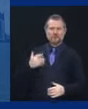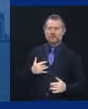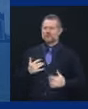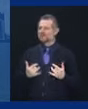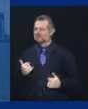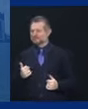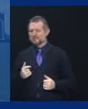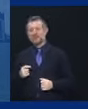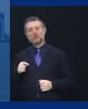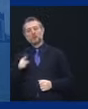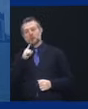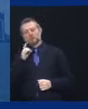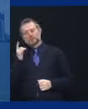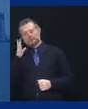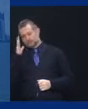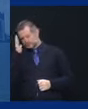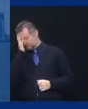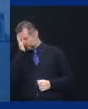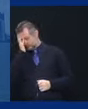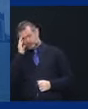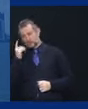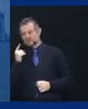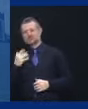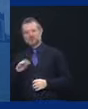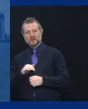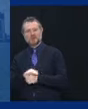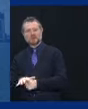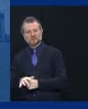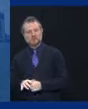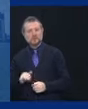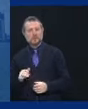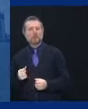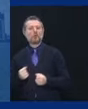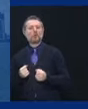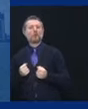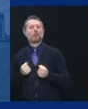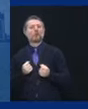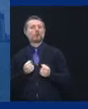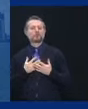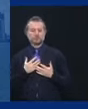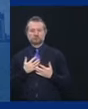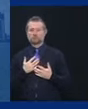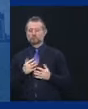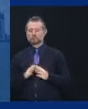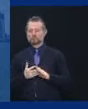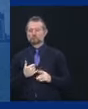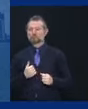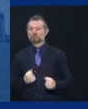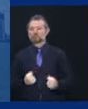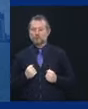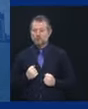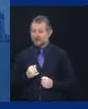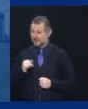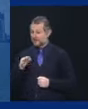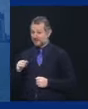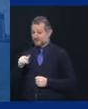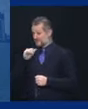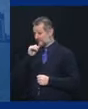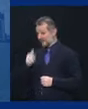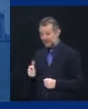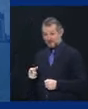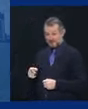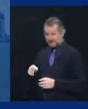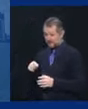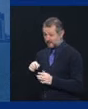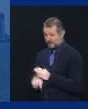experience last year with COVID, but it made us stronger. That which doesn't kill you makes you stronger, and we are the stronger